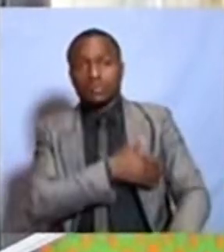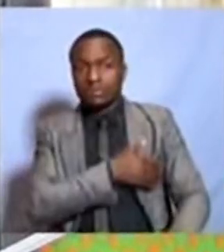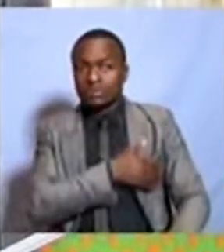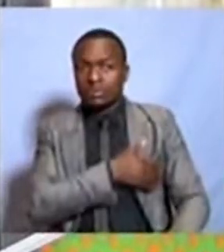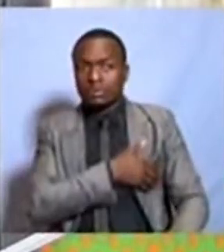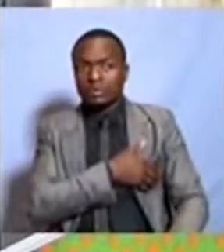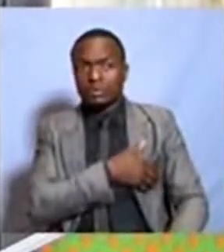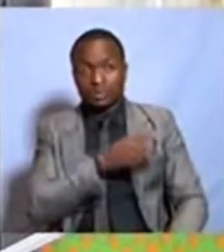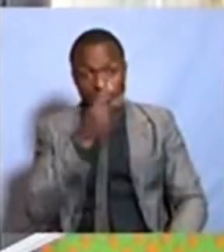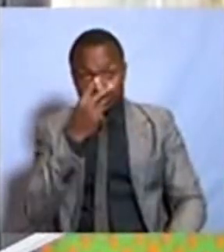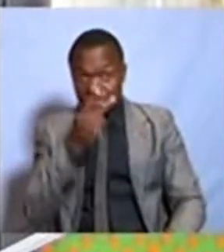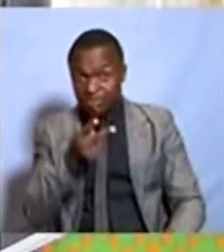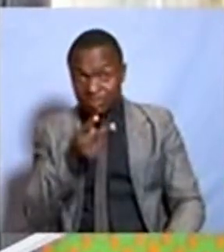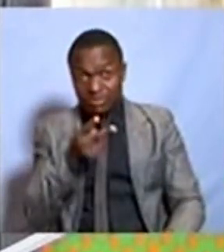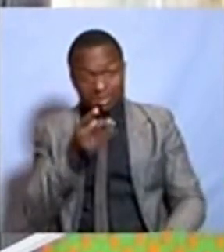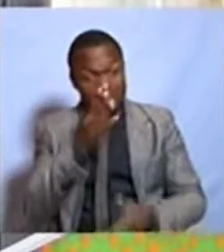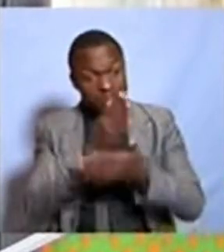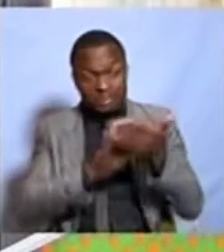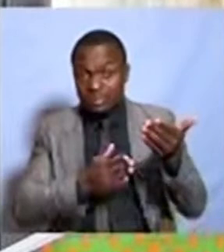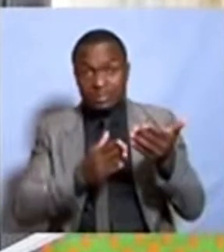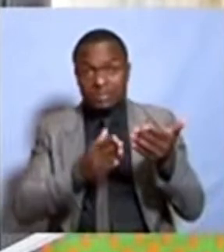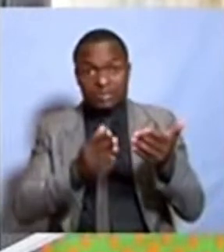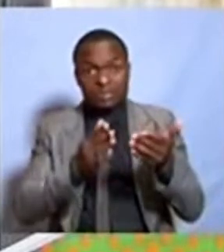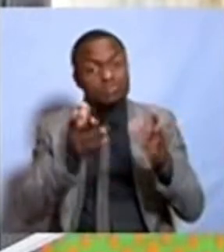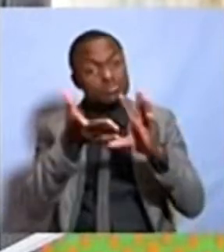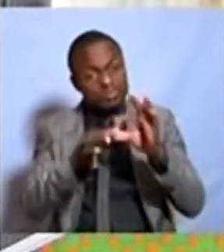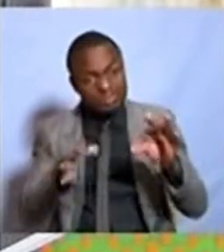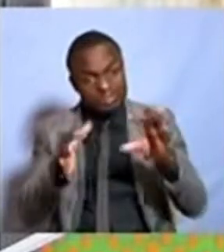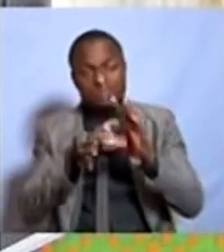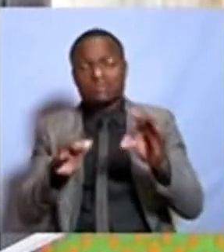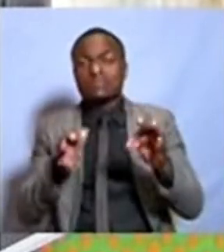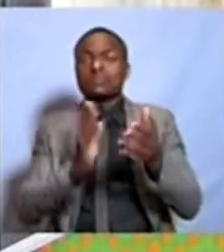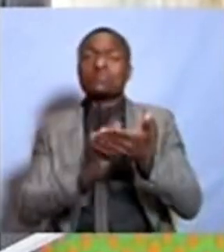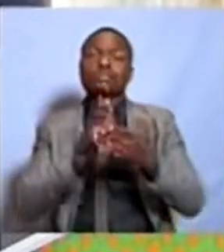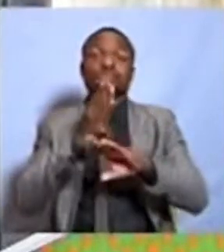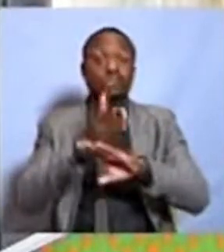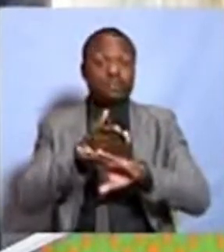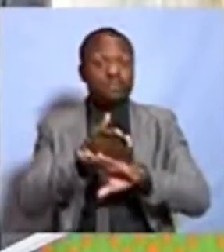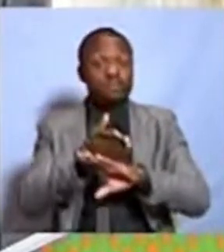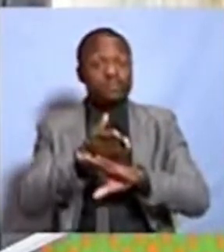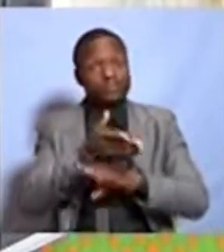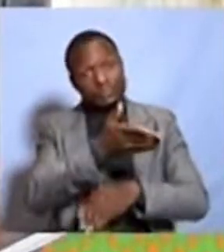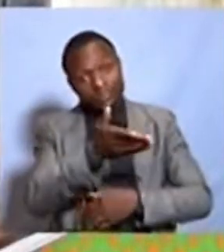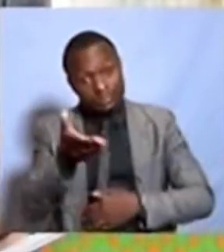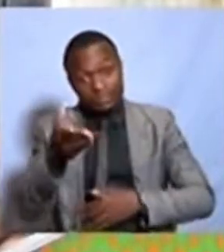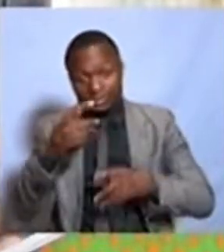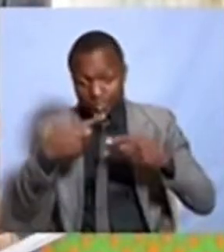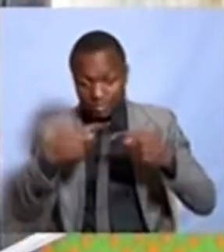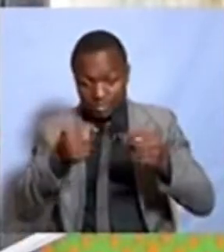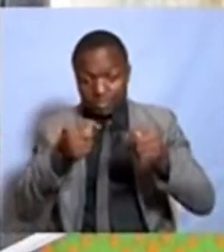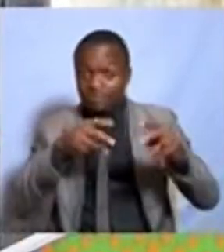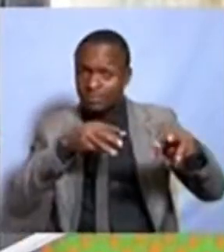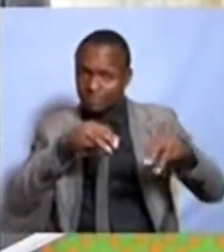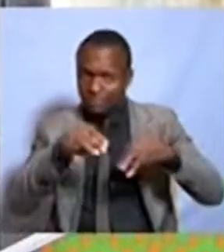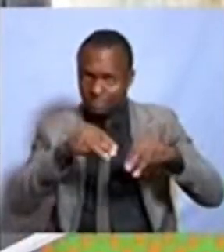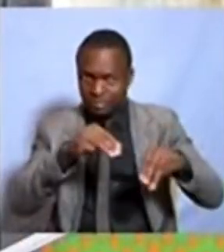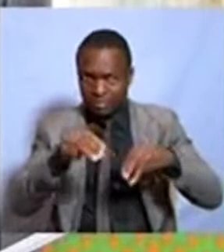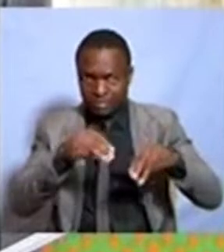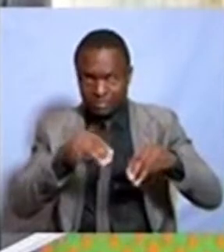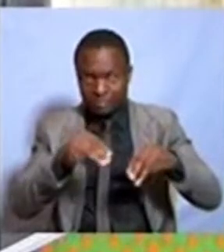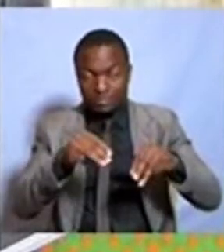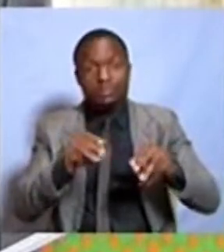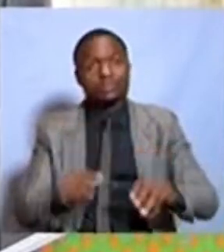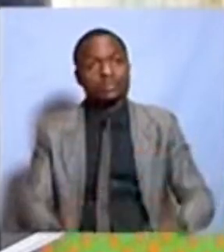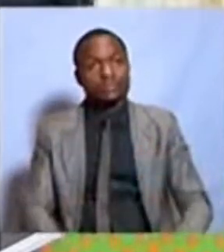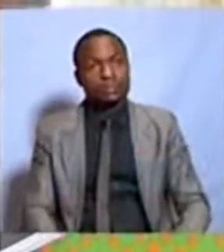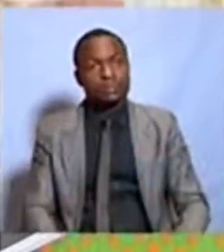look at the level of understanding. Then thereafter, we as those who are trying to manage, we start fighting.